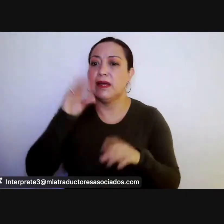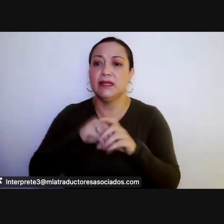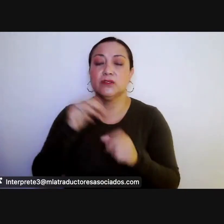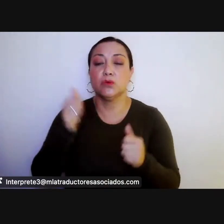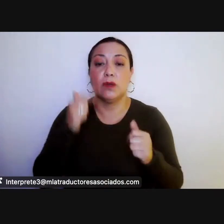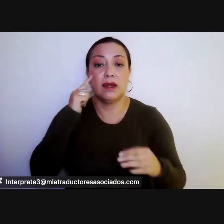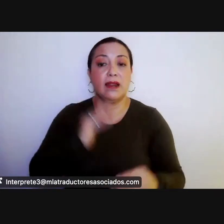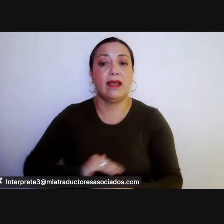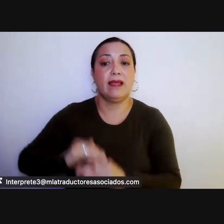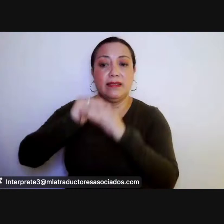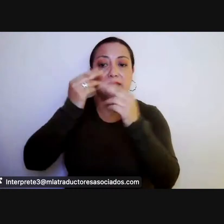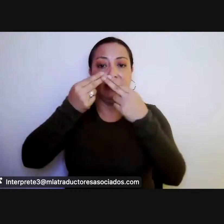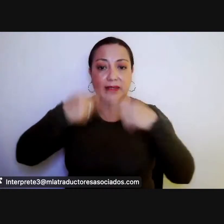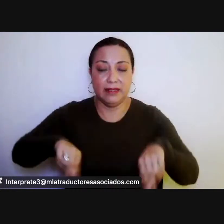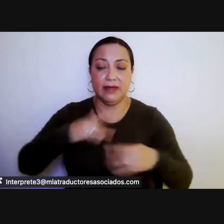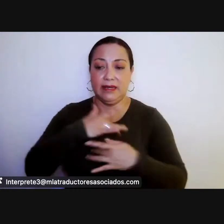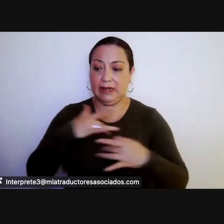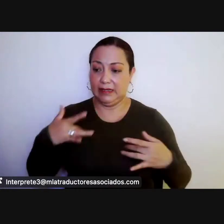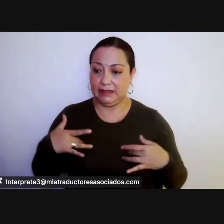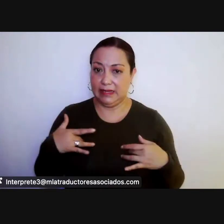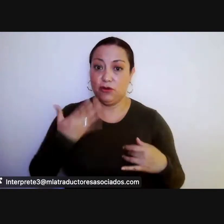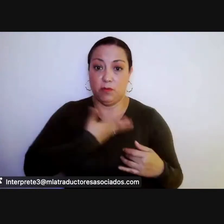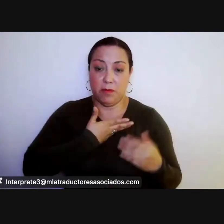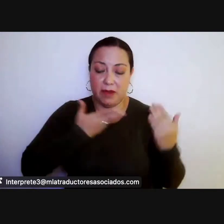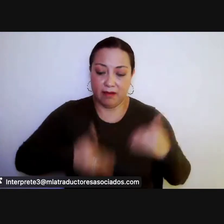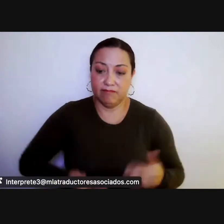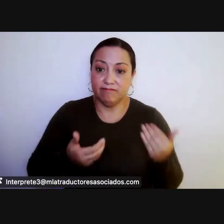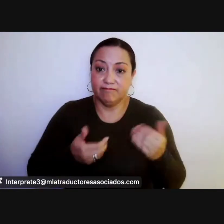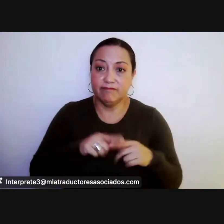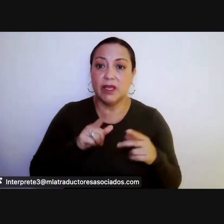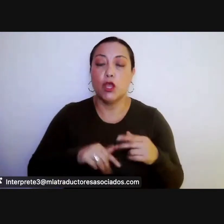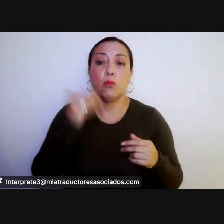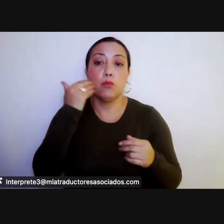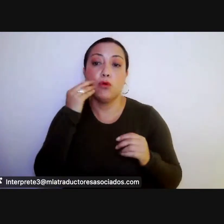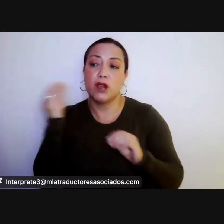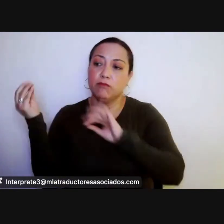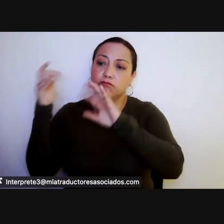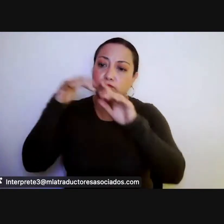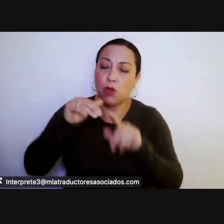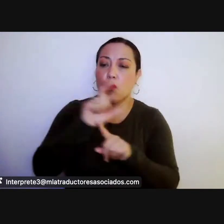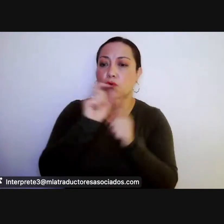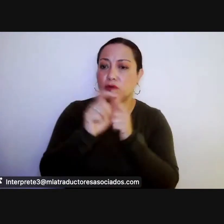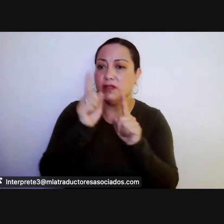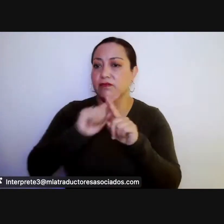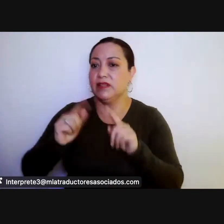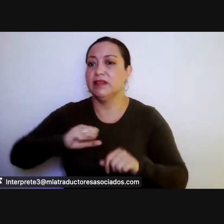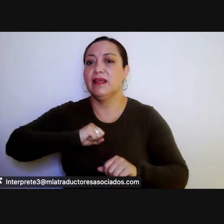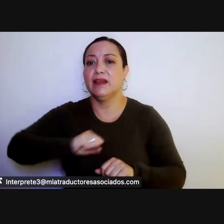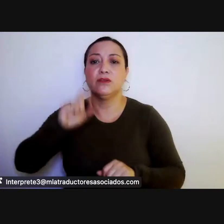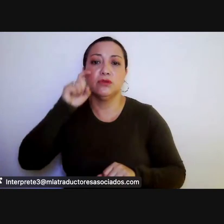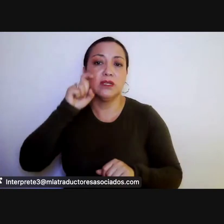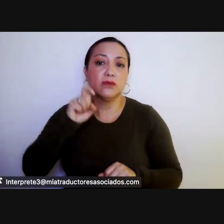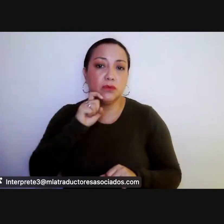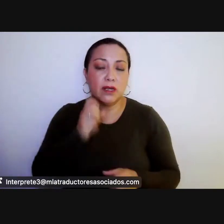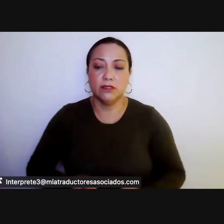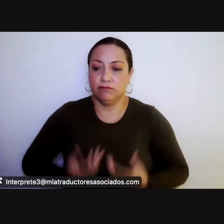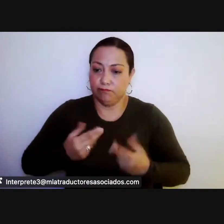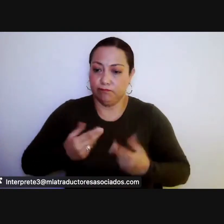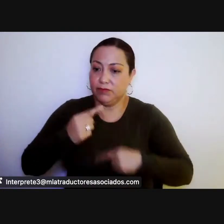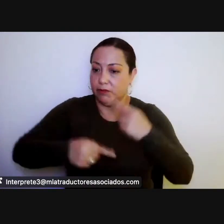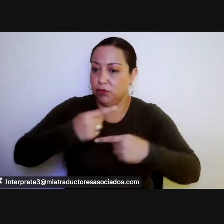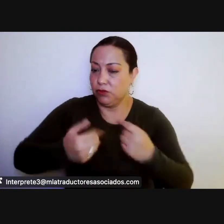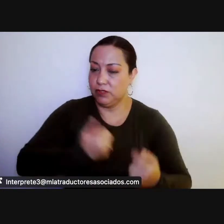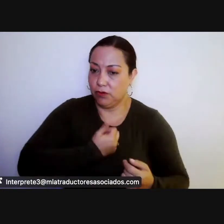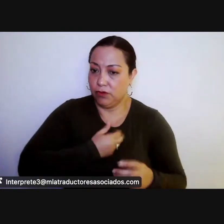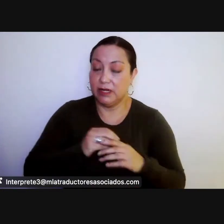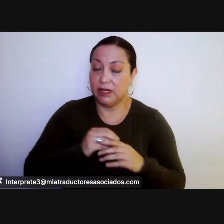include gender equality, health, maternal health, sexual and reproductive